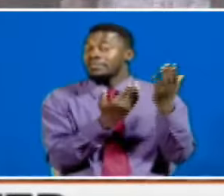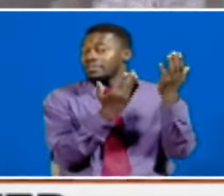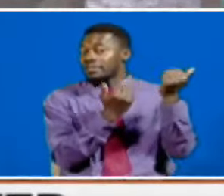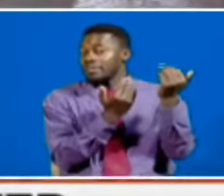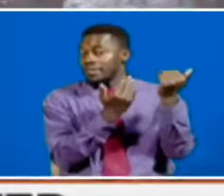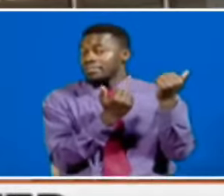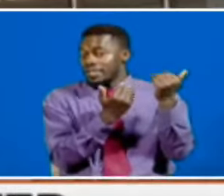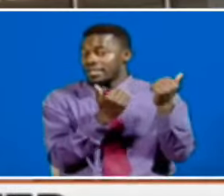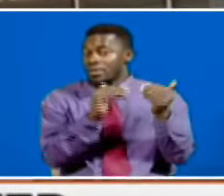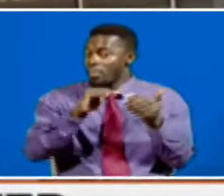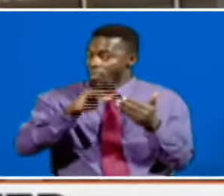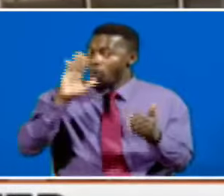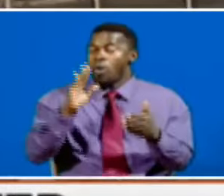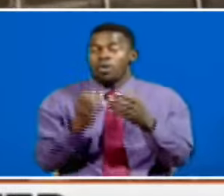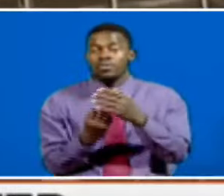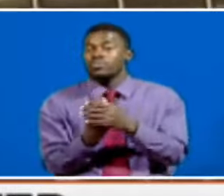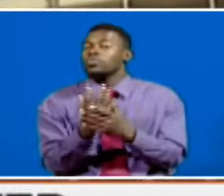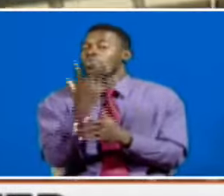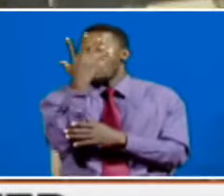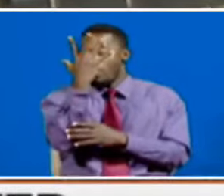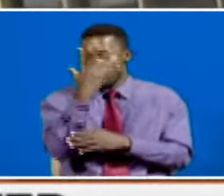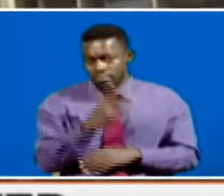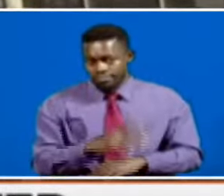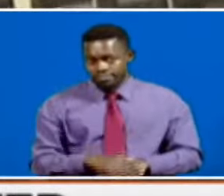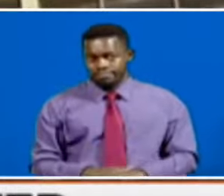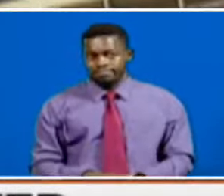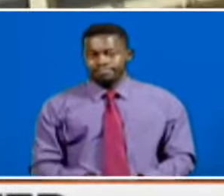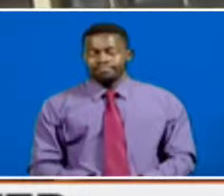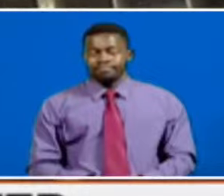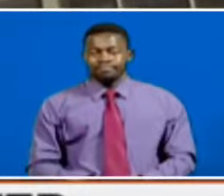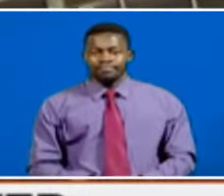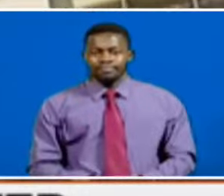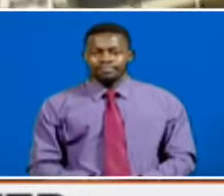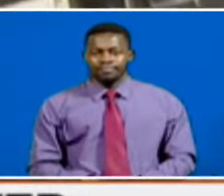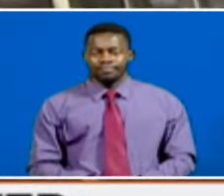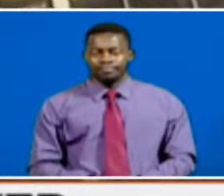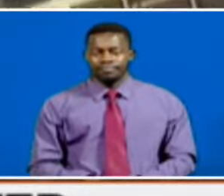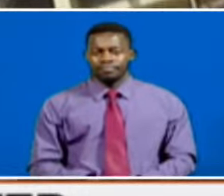an ever-growing budget. For KT News, I'm Esther